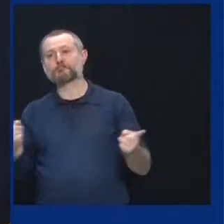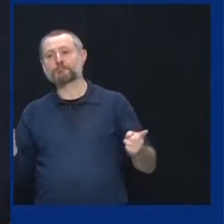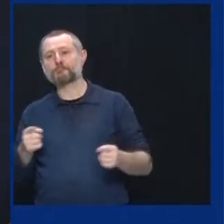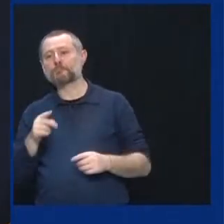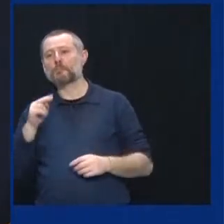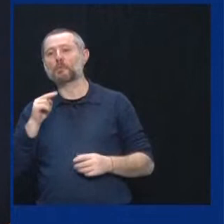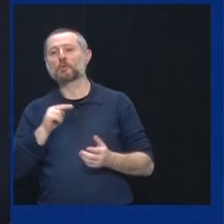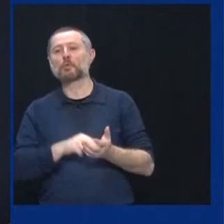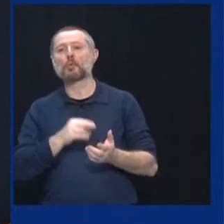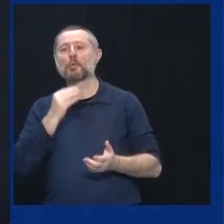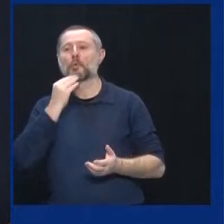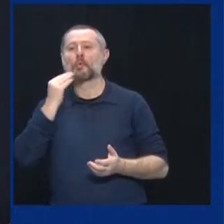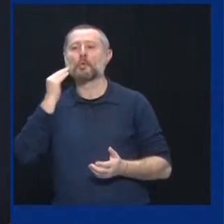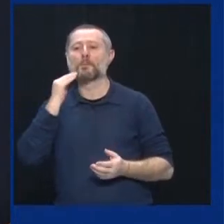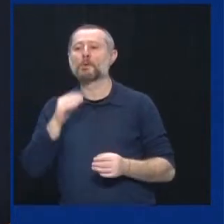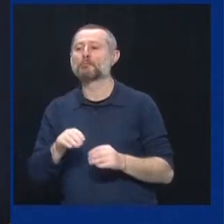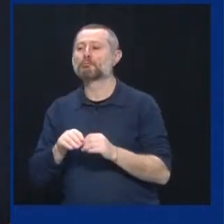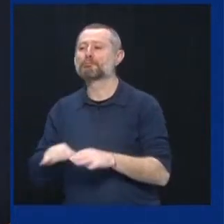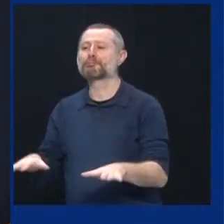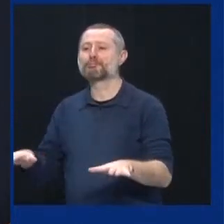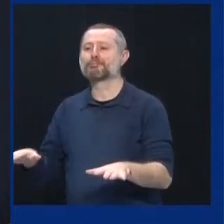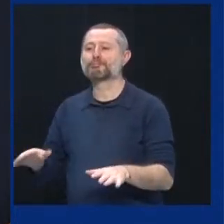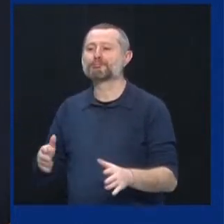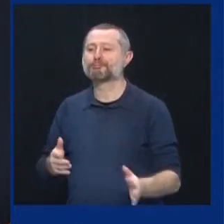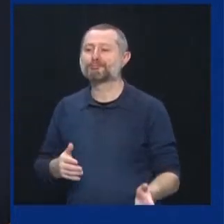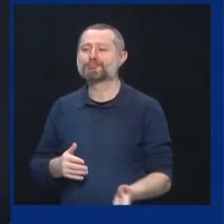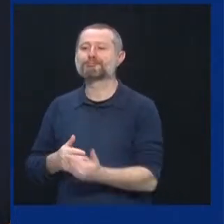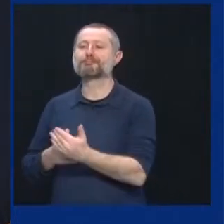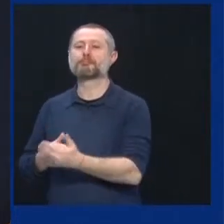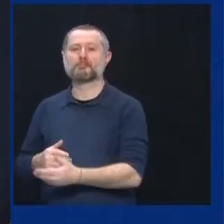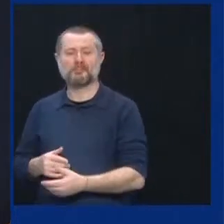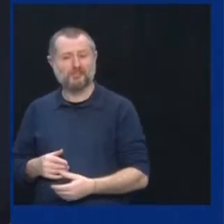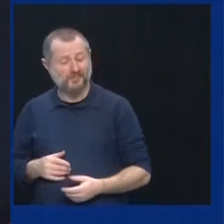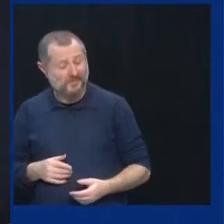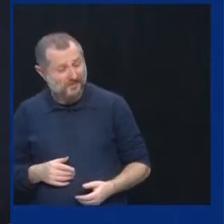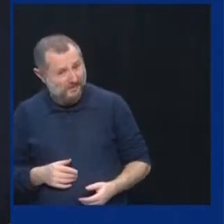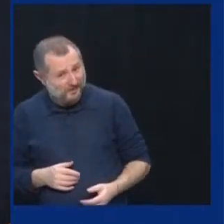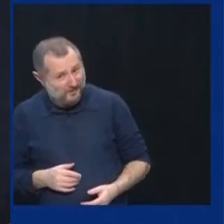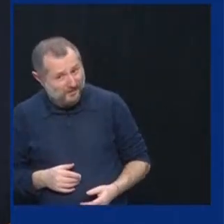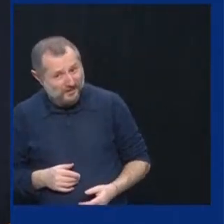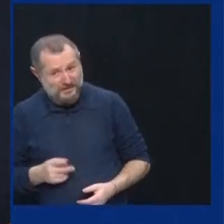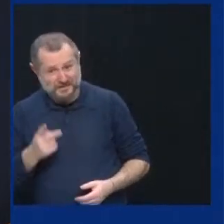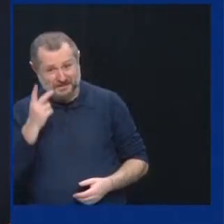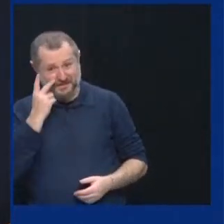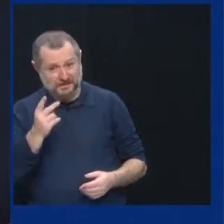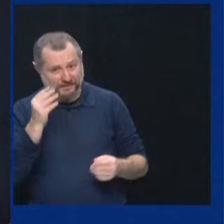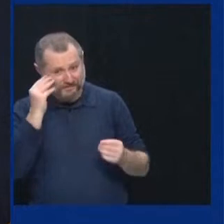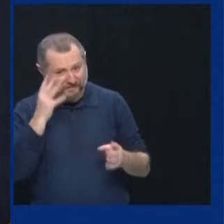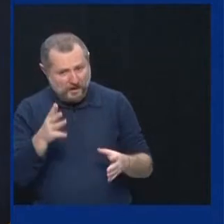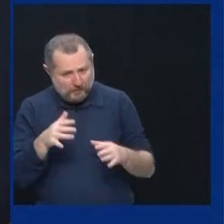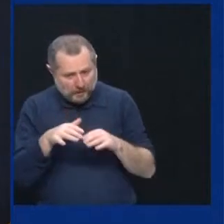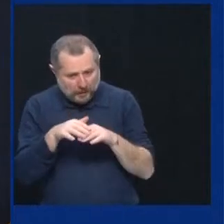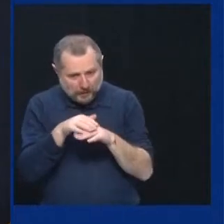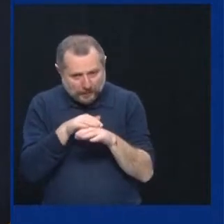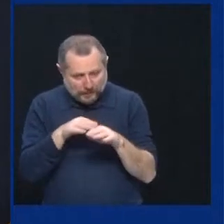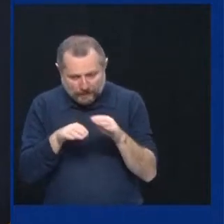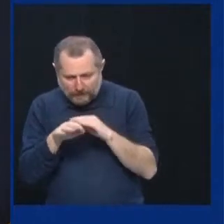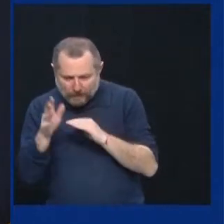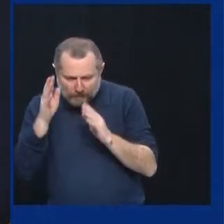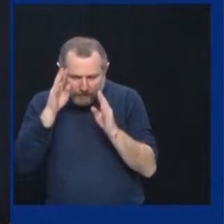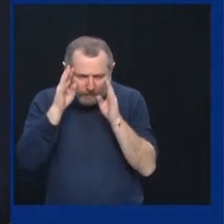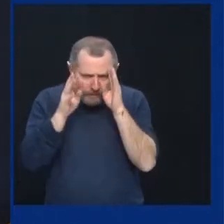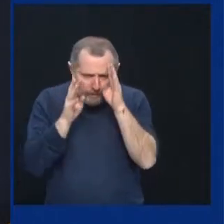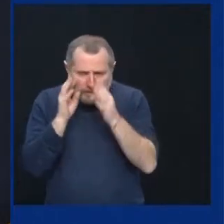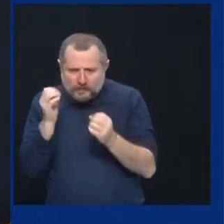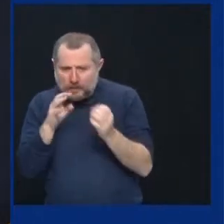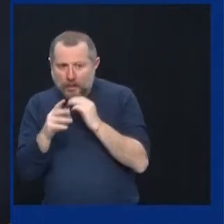and brought COVID into the nursing home. And they're getting pieces of information and they're